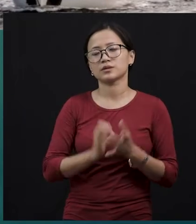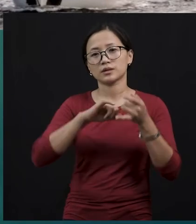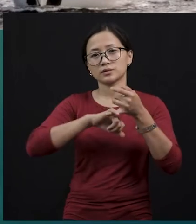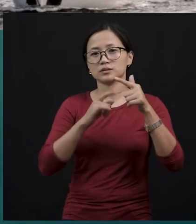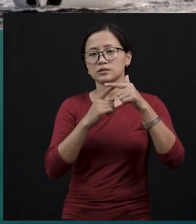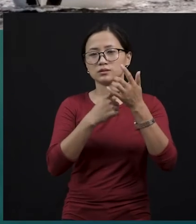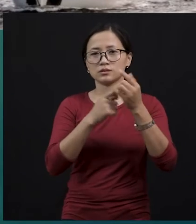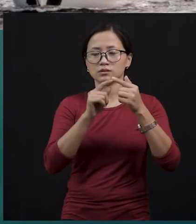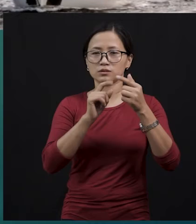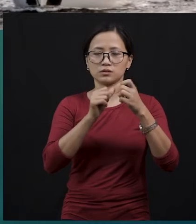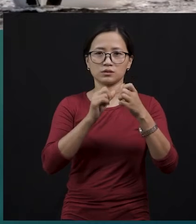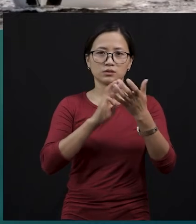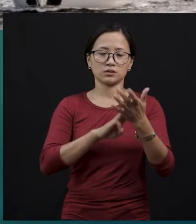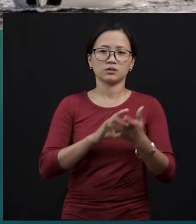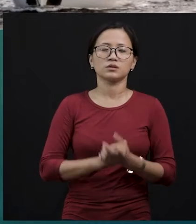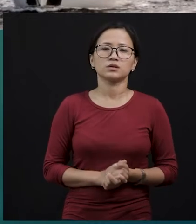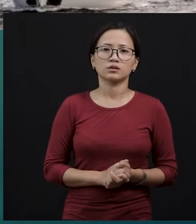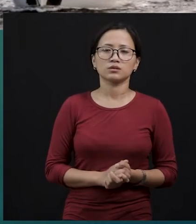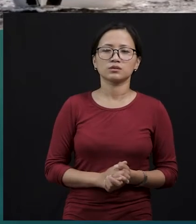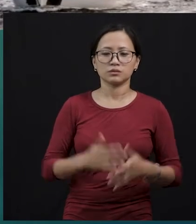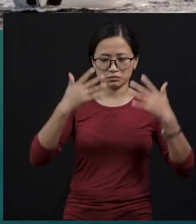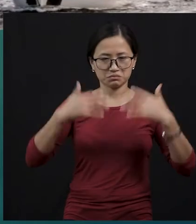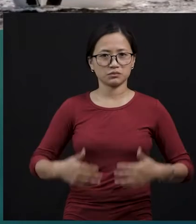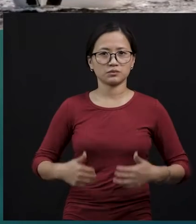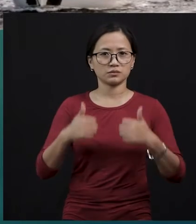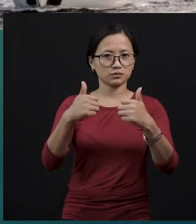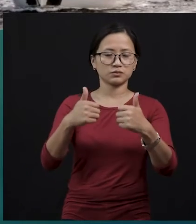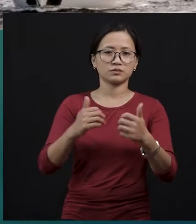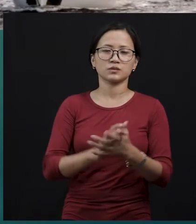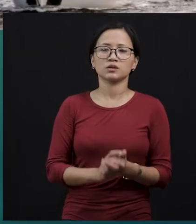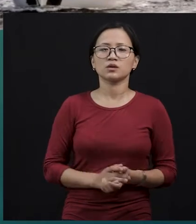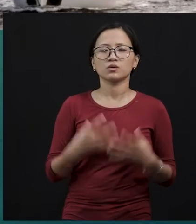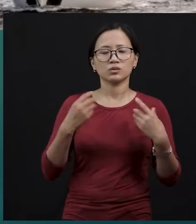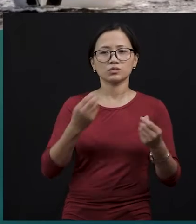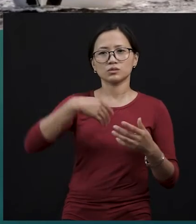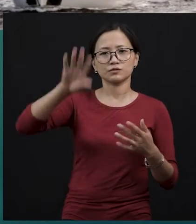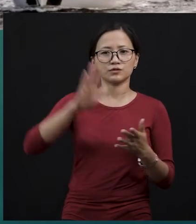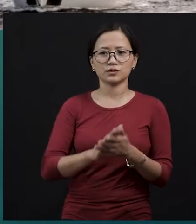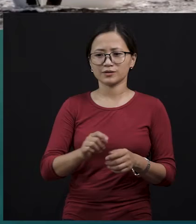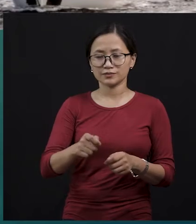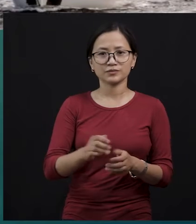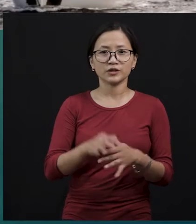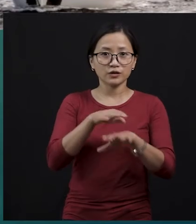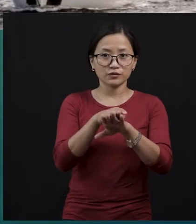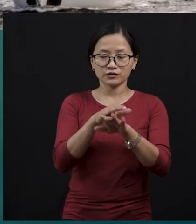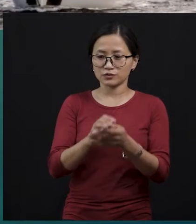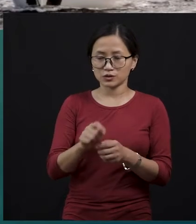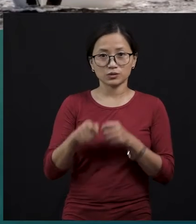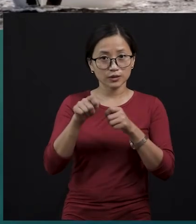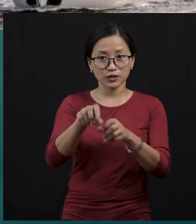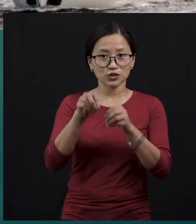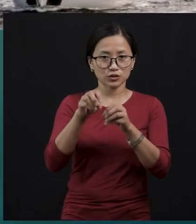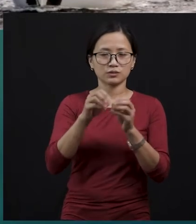okay? We have a lot of freshwater streams, which are healthy. We know that we want to go fishing in those places, but those are some water bodies